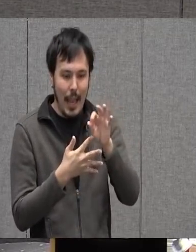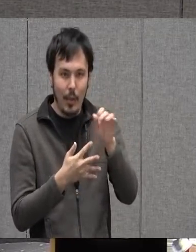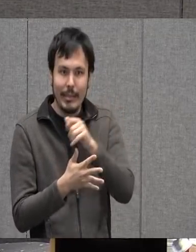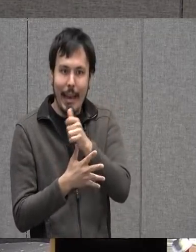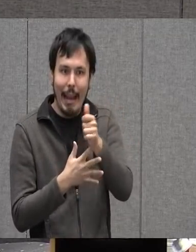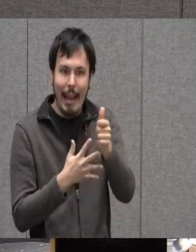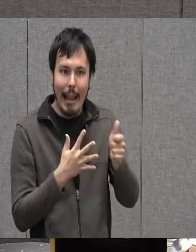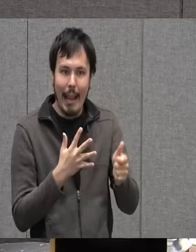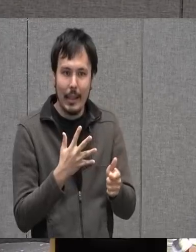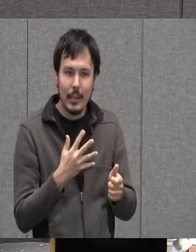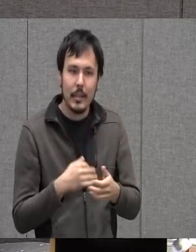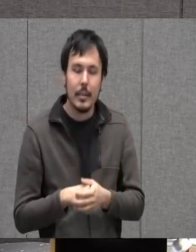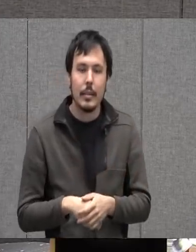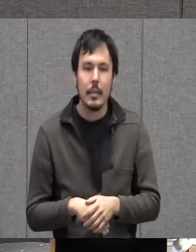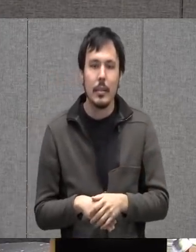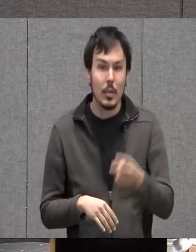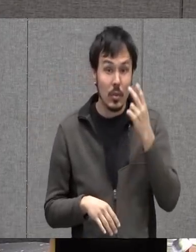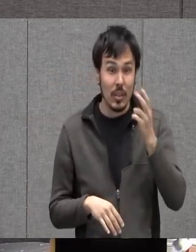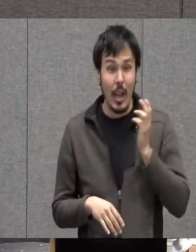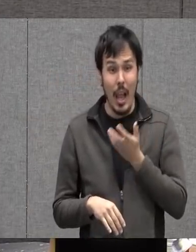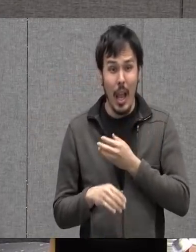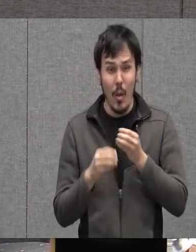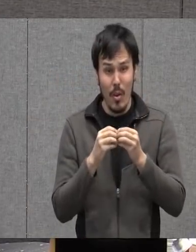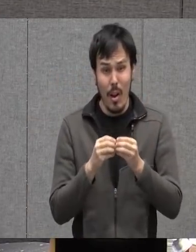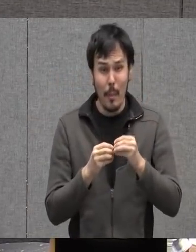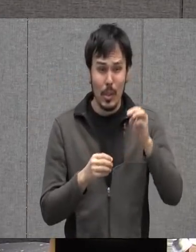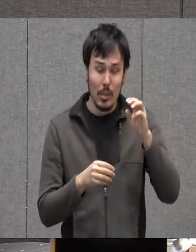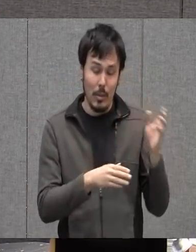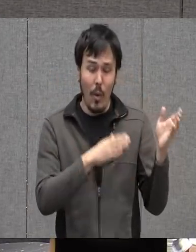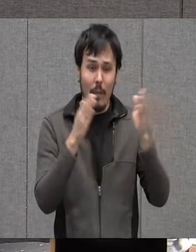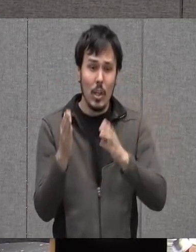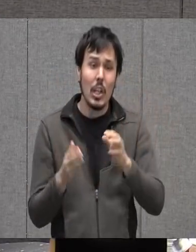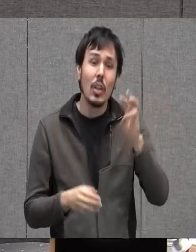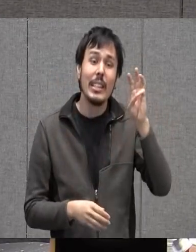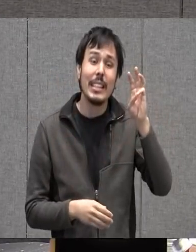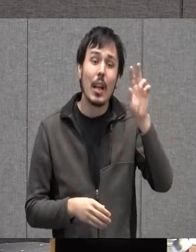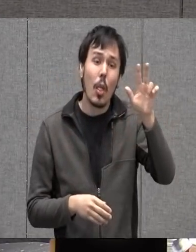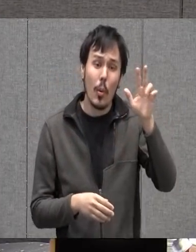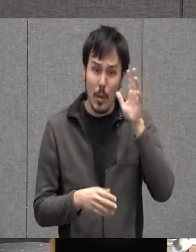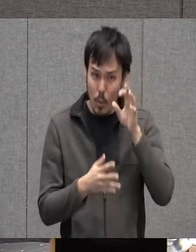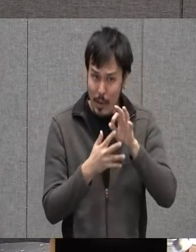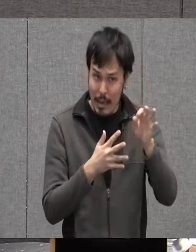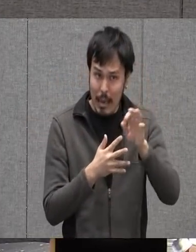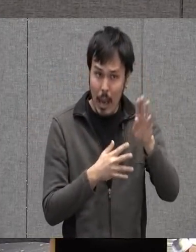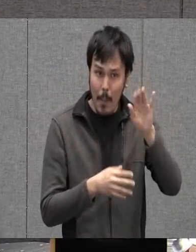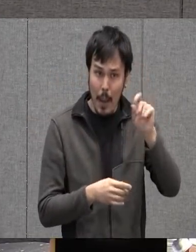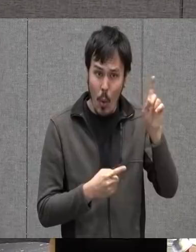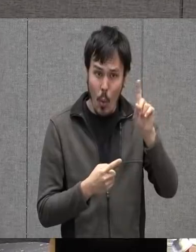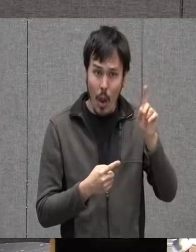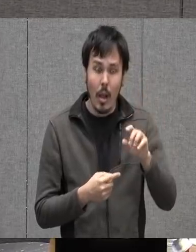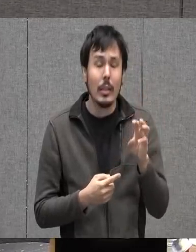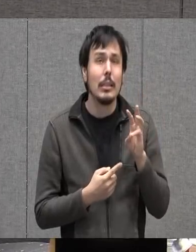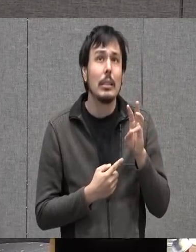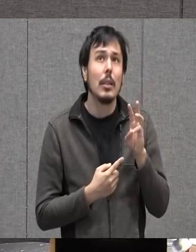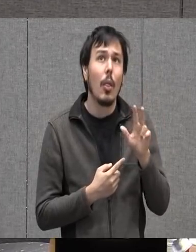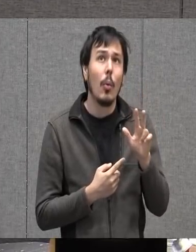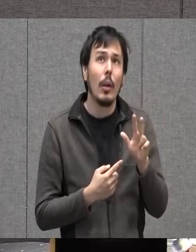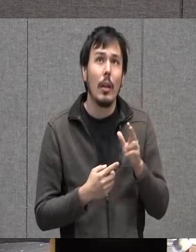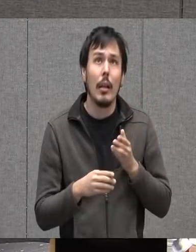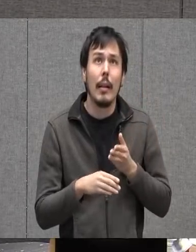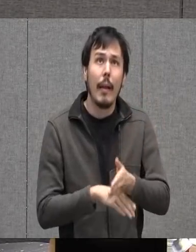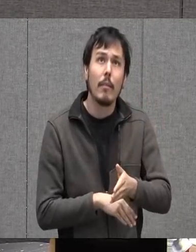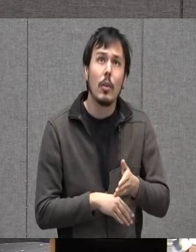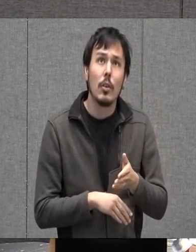We have 63. These are all in a row, so we're just going to be counting by ones, right? 63, what comes after